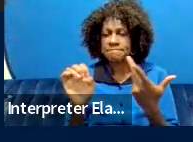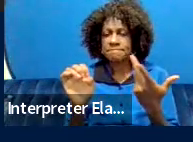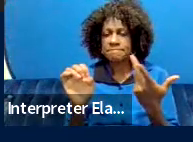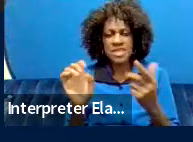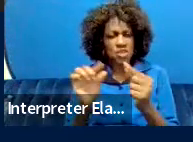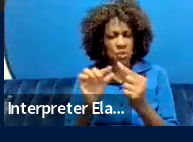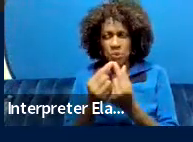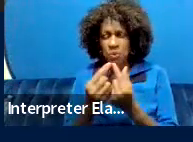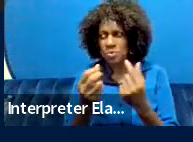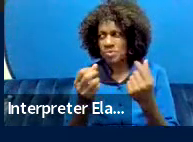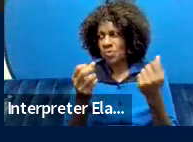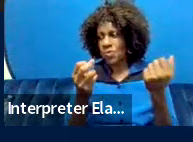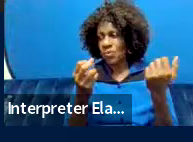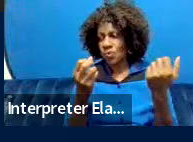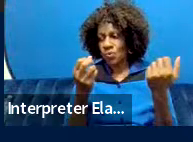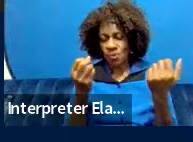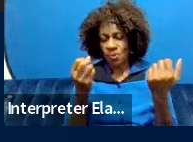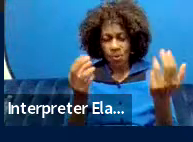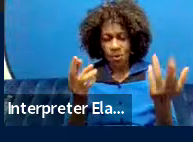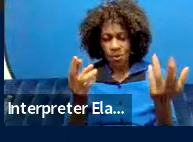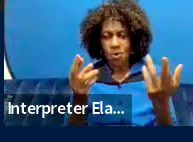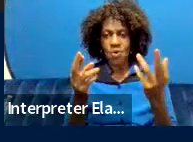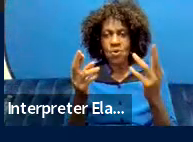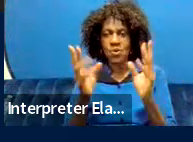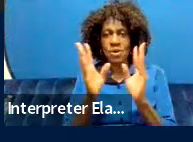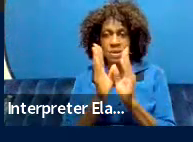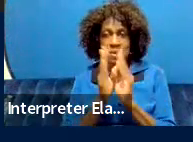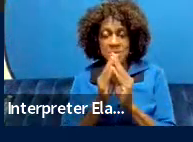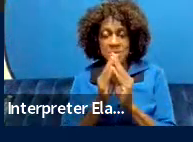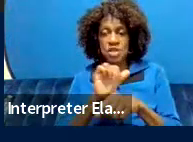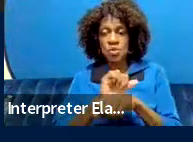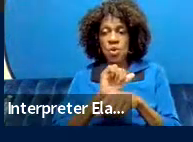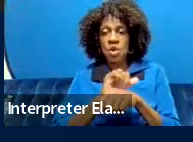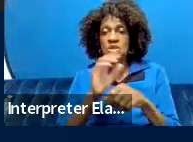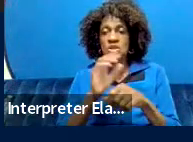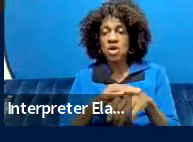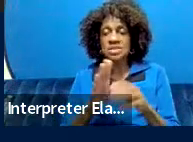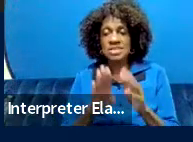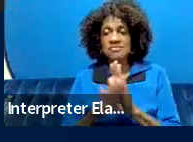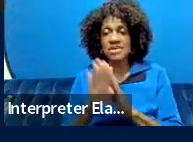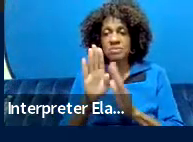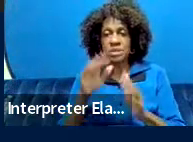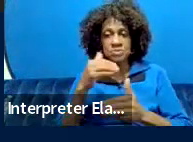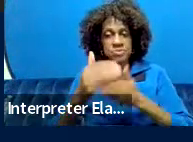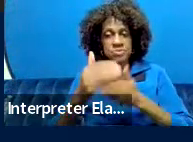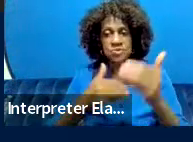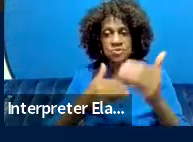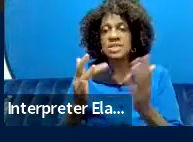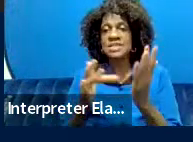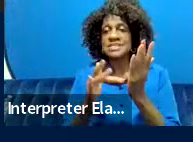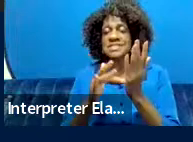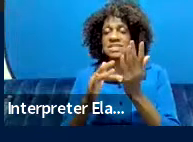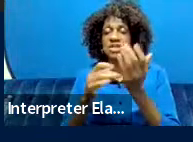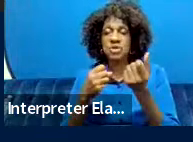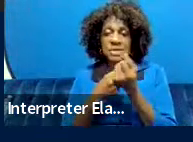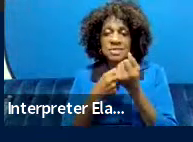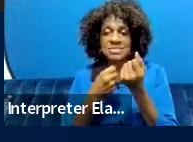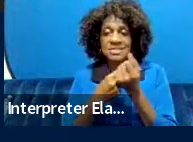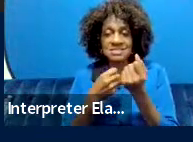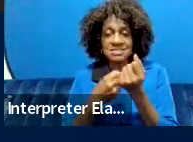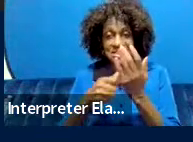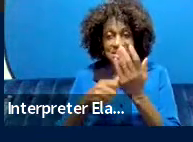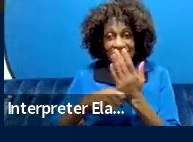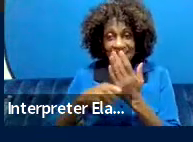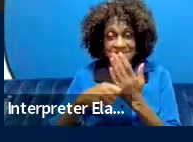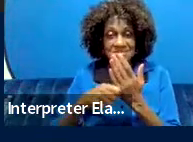group or the committee that works on developing our ongoing technical assistance guides.